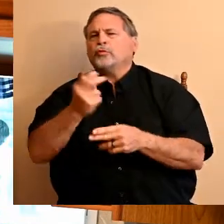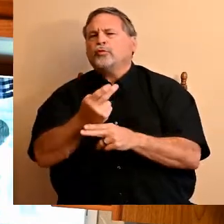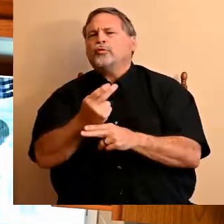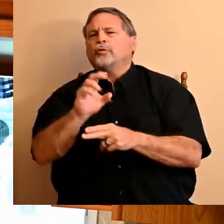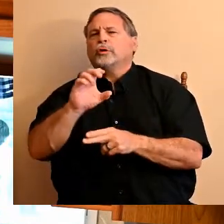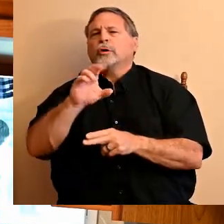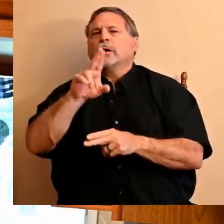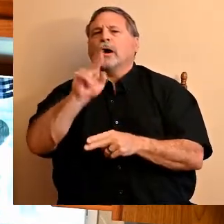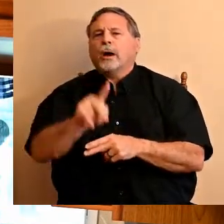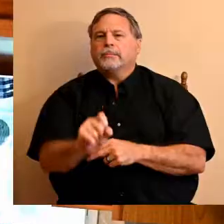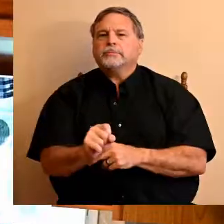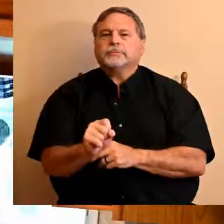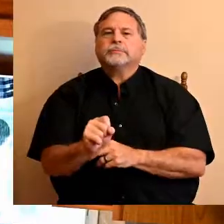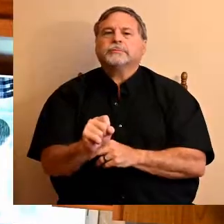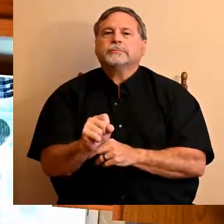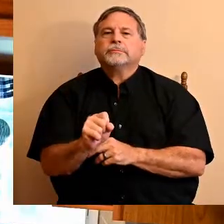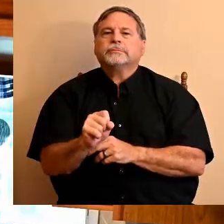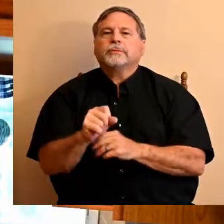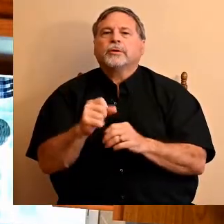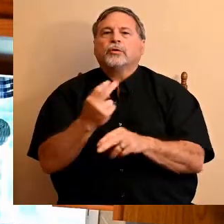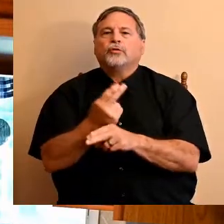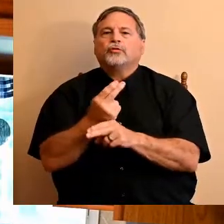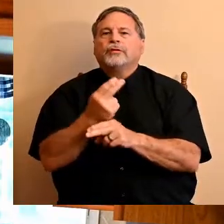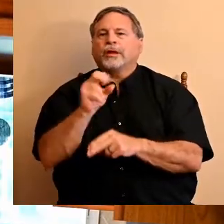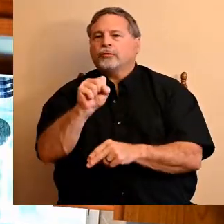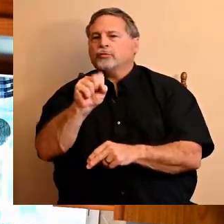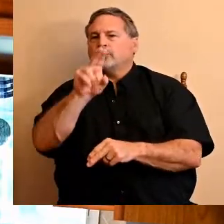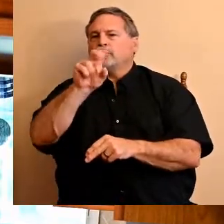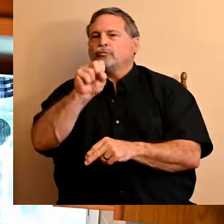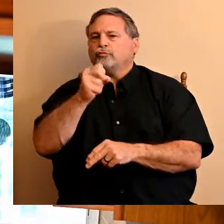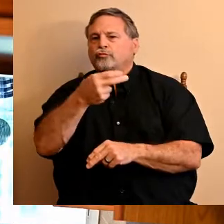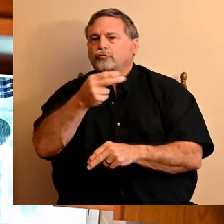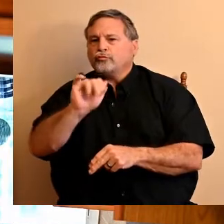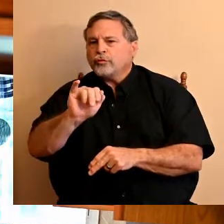Again, you're getting a sushi rice. There are a number of kinds out there.